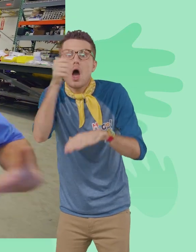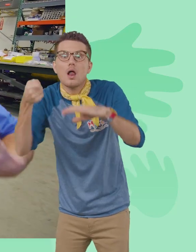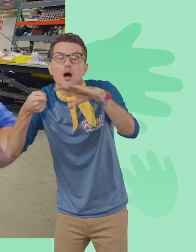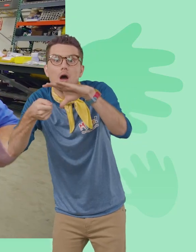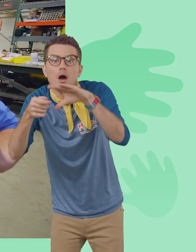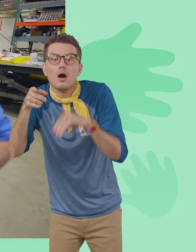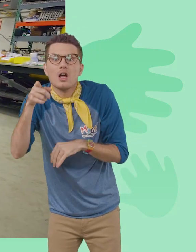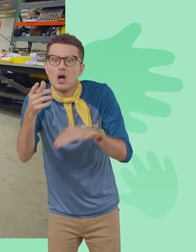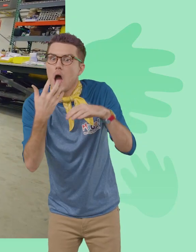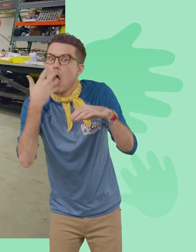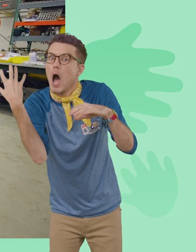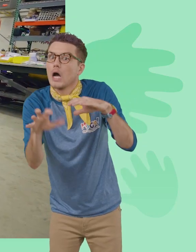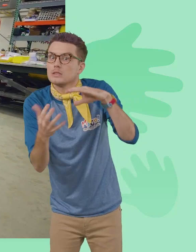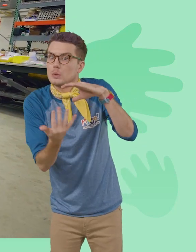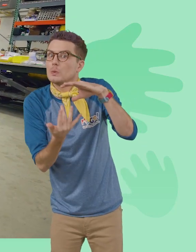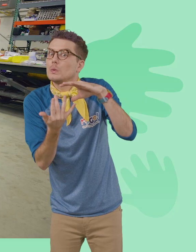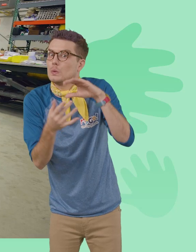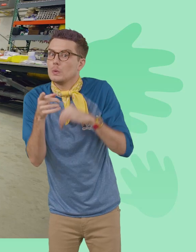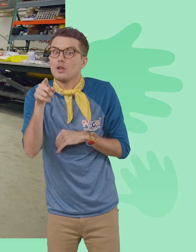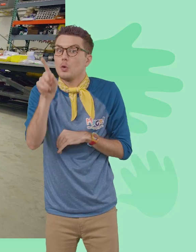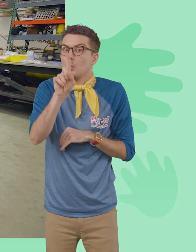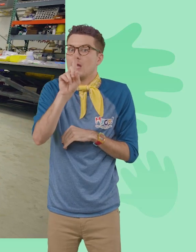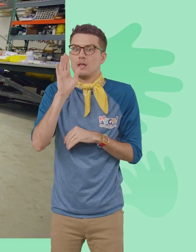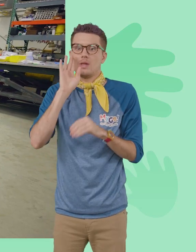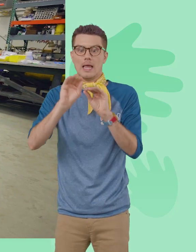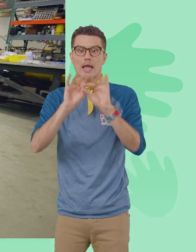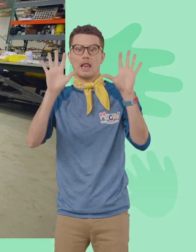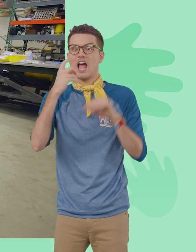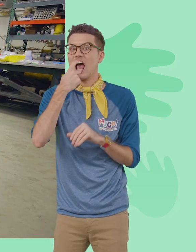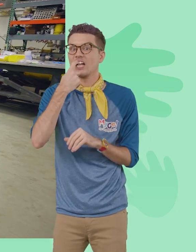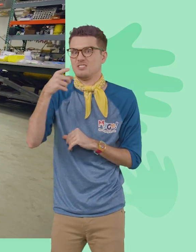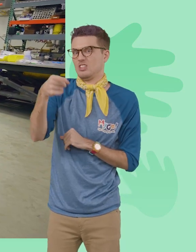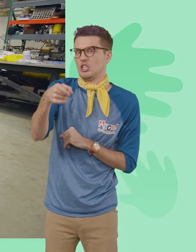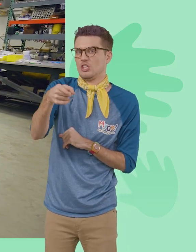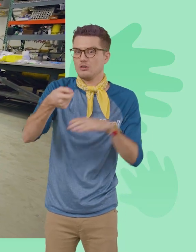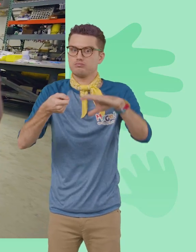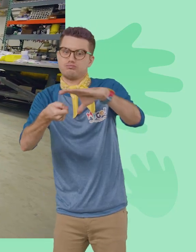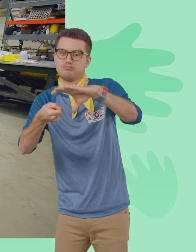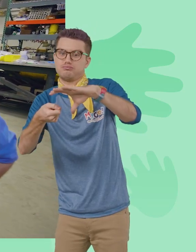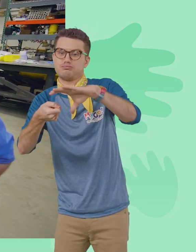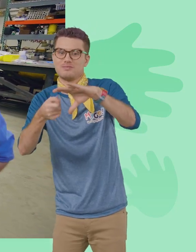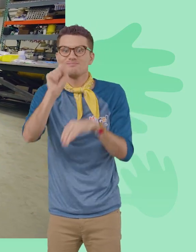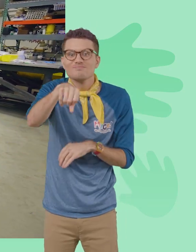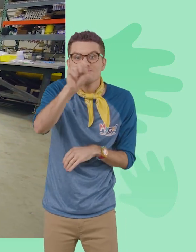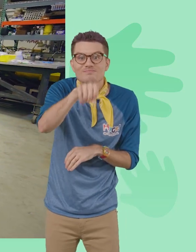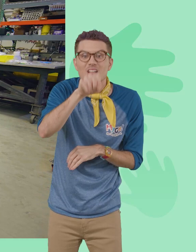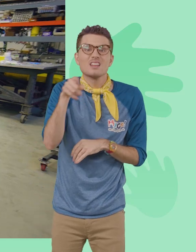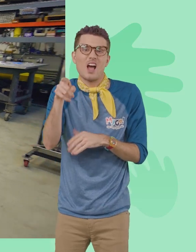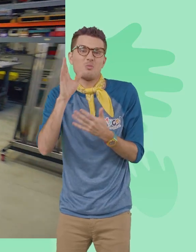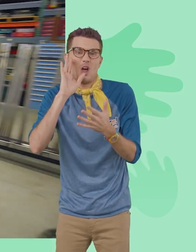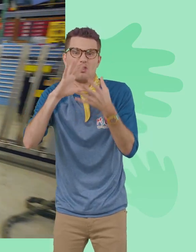really hot. This is where all the clear glass is. Yeah, and it is basically like liquid in there.